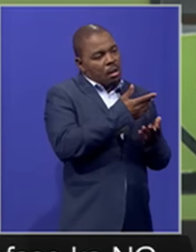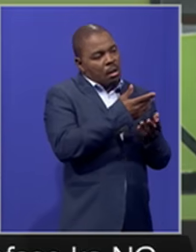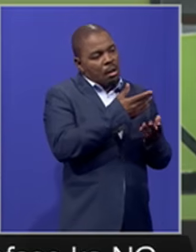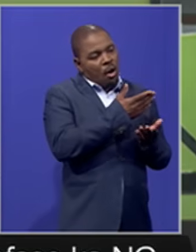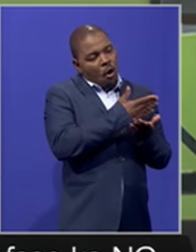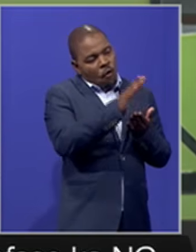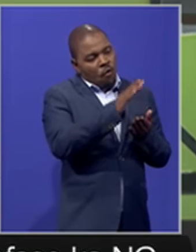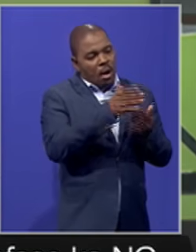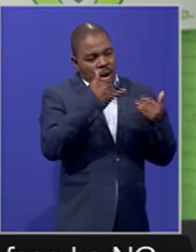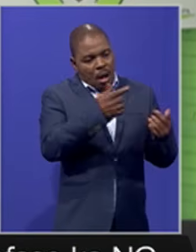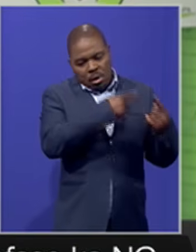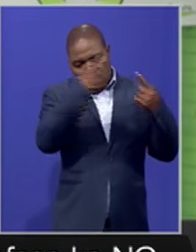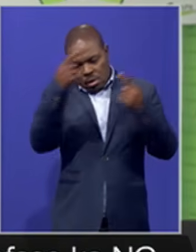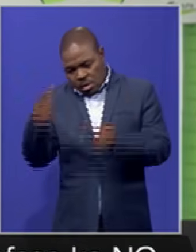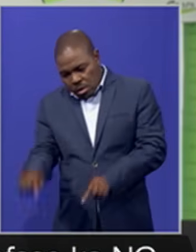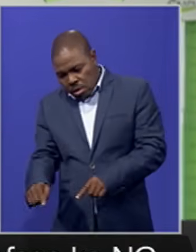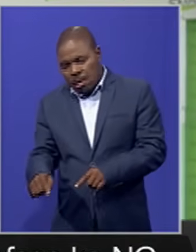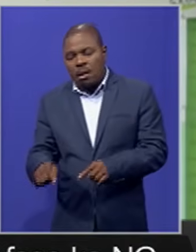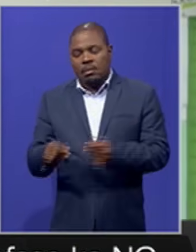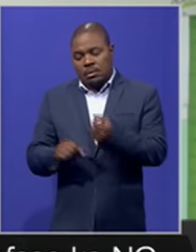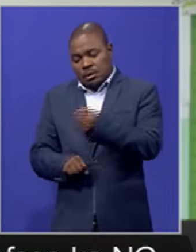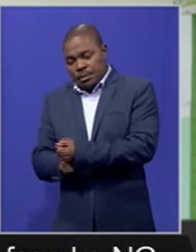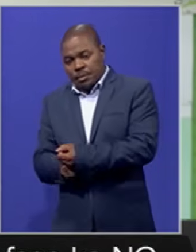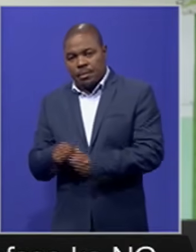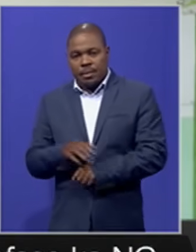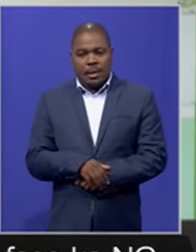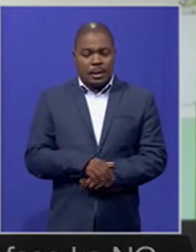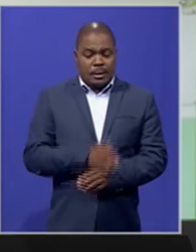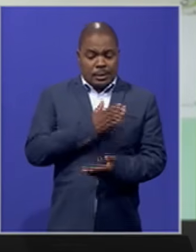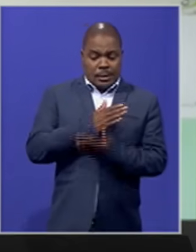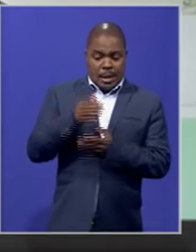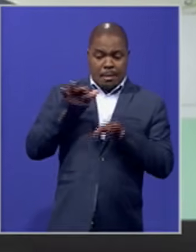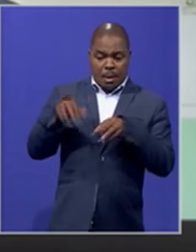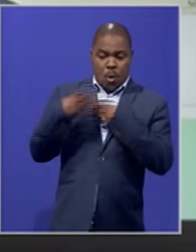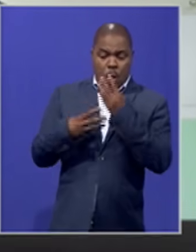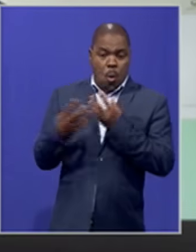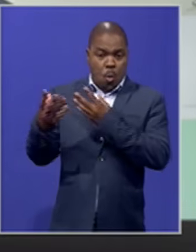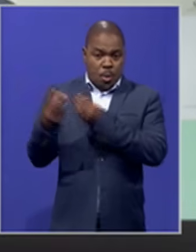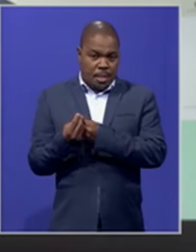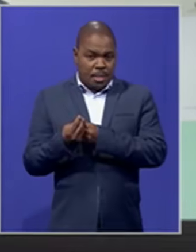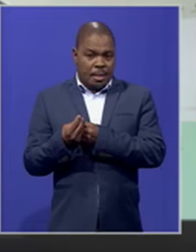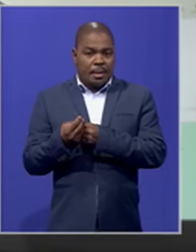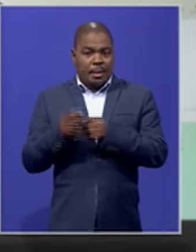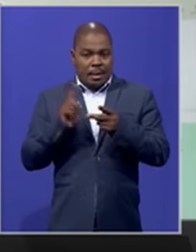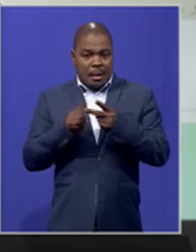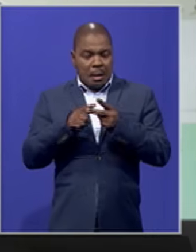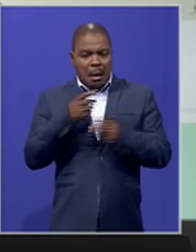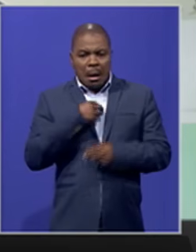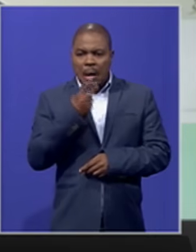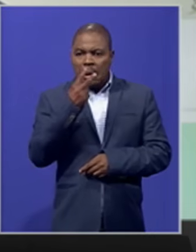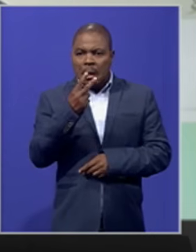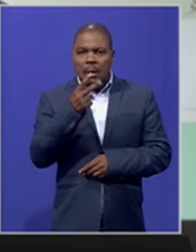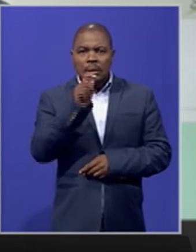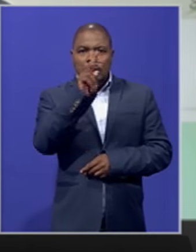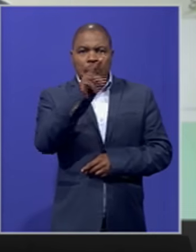gaeletsweng mo tlase ga lefatshe. Sebedi ba ne ke sebetsa le bona pele ka morago ke bone Ditaba